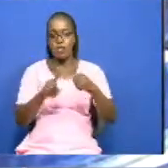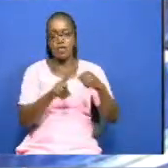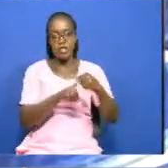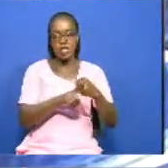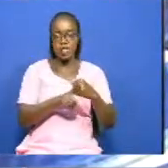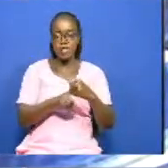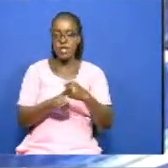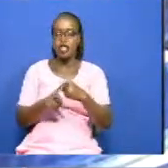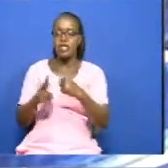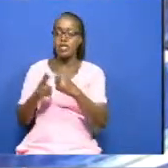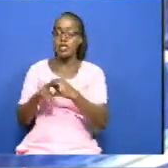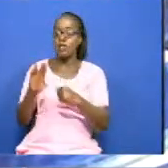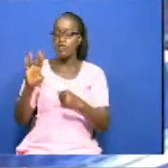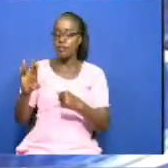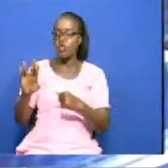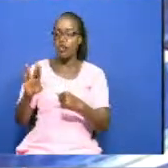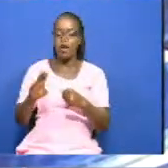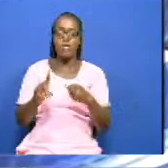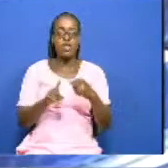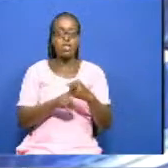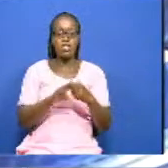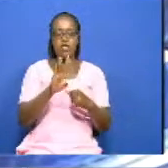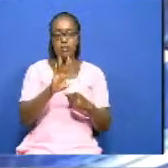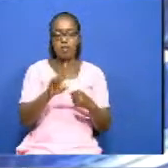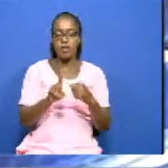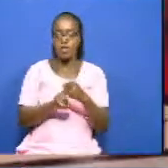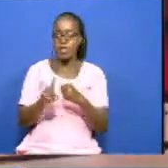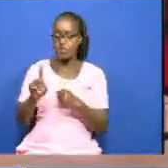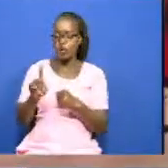7-4, 6-4, 6-1 in the quarters.